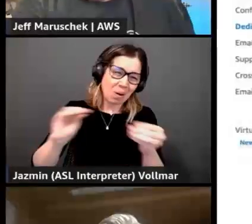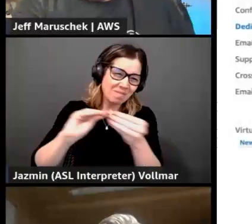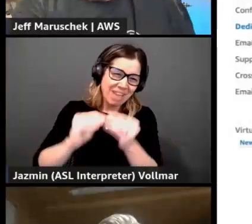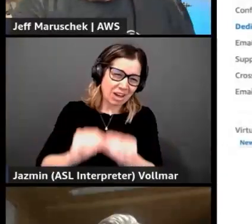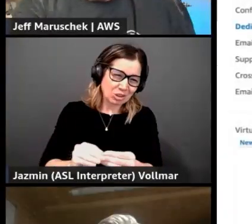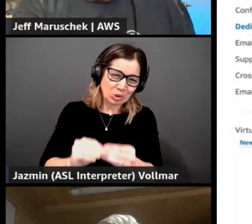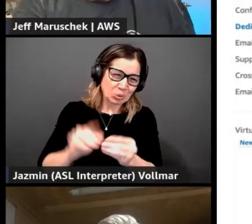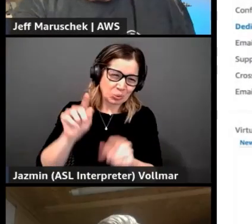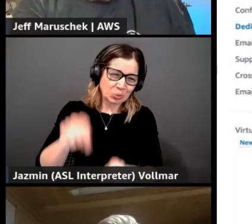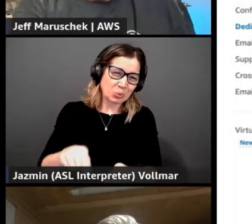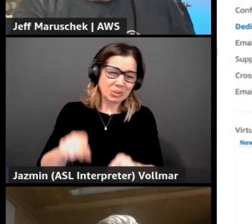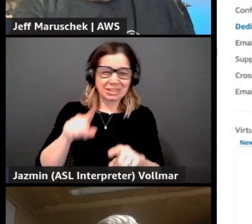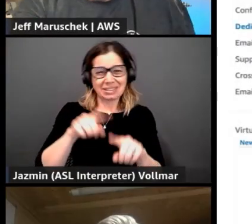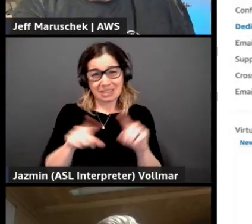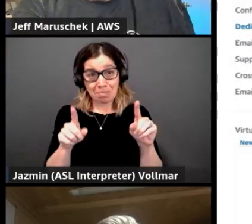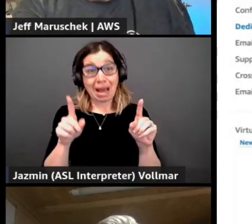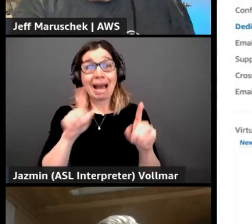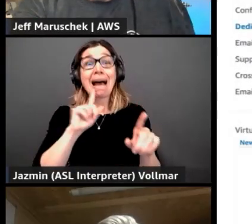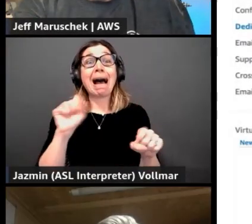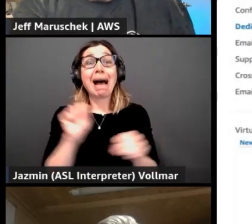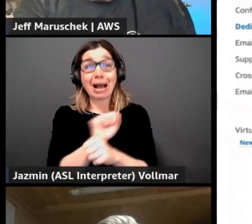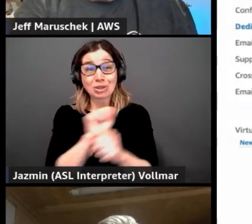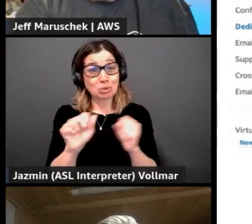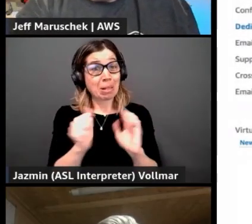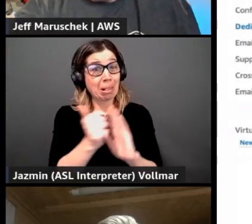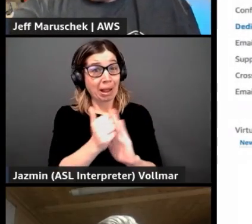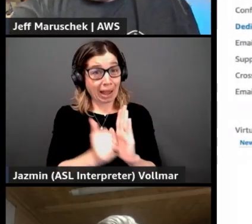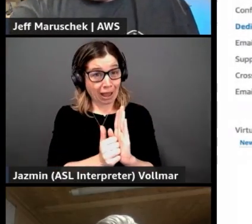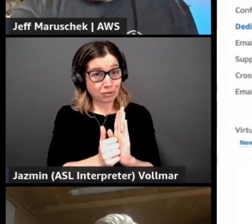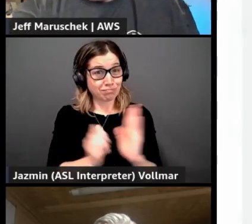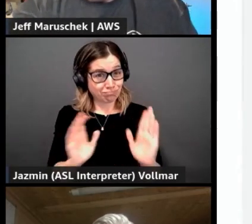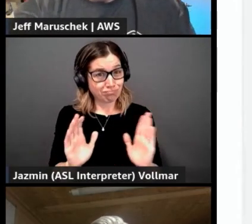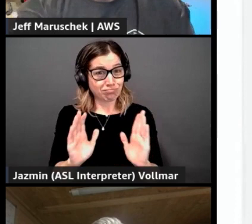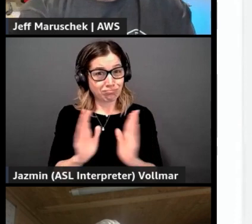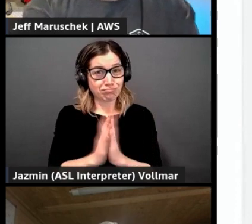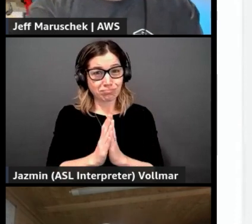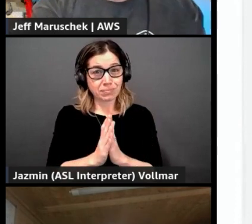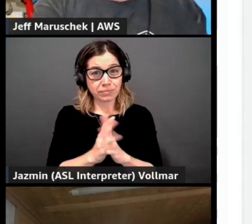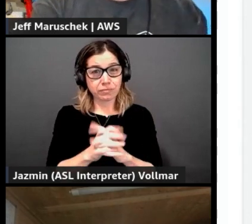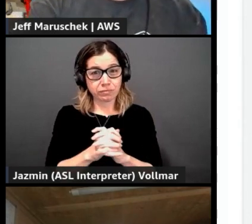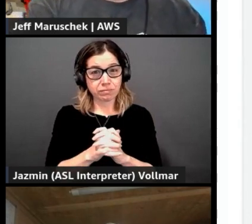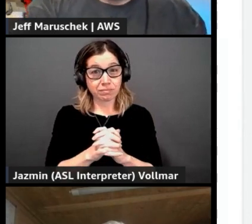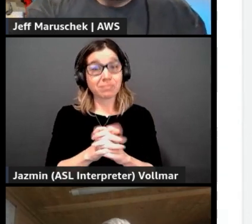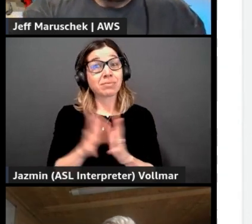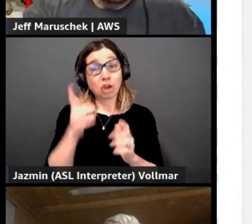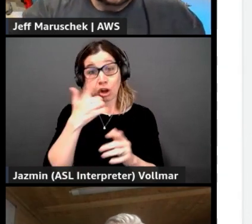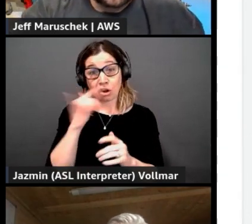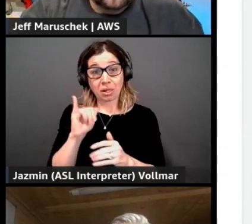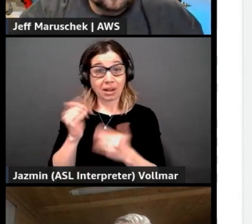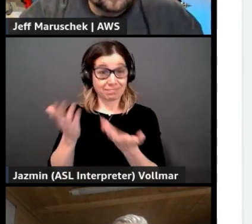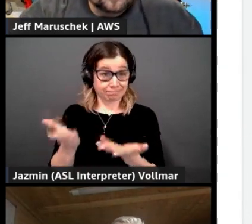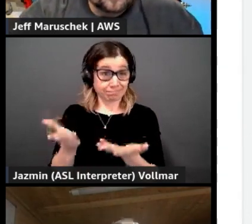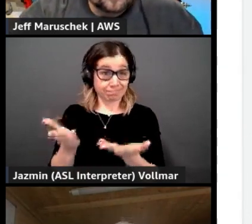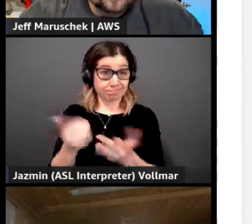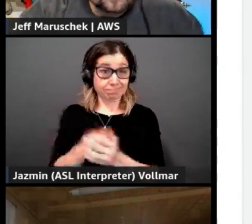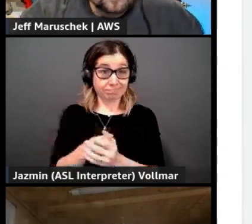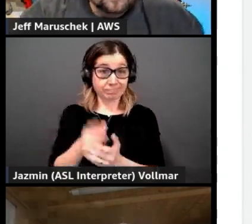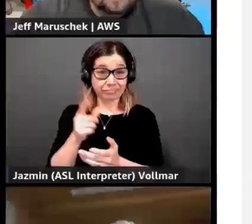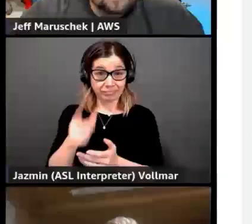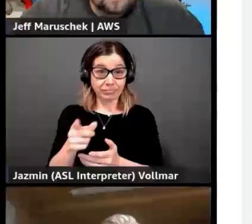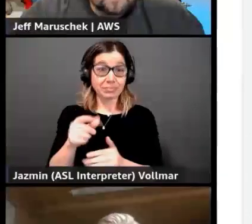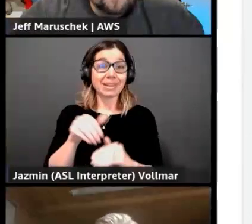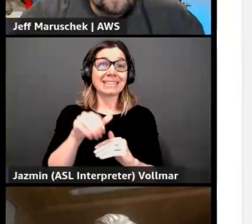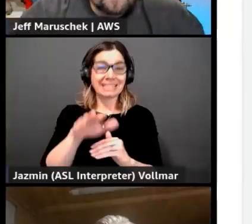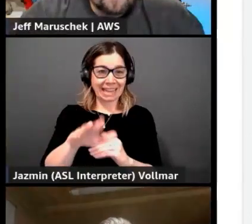in an actual account where we look, where what you'd see is you would see a status saying it's sending through